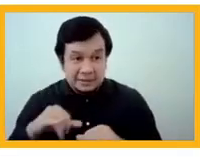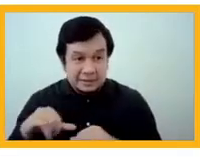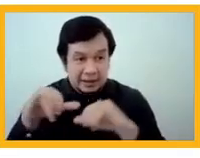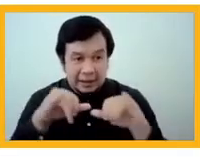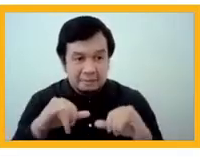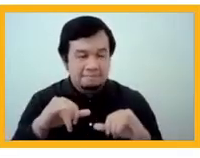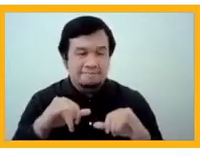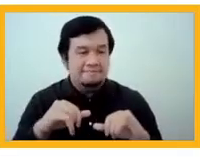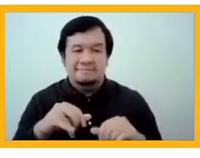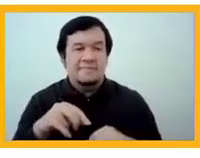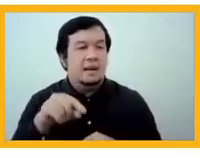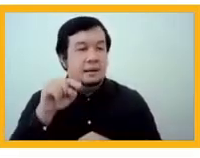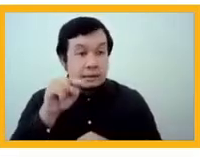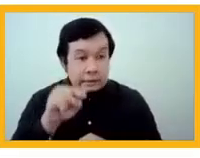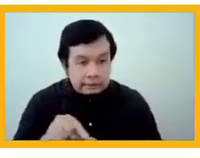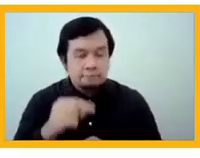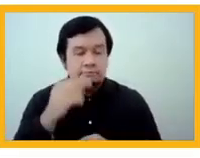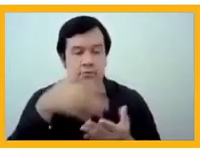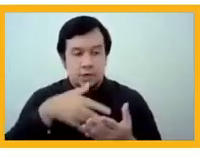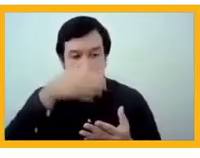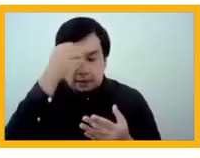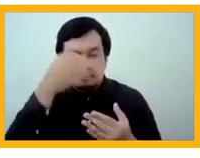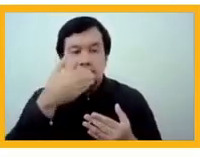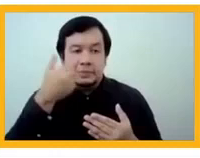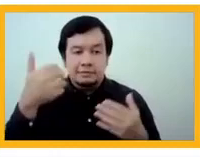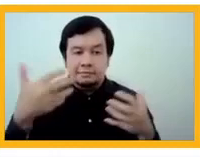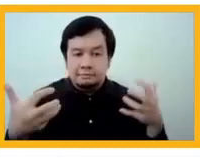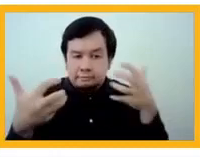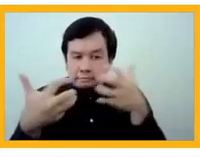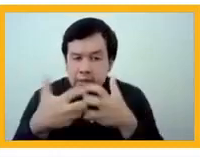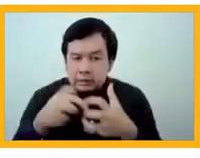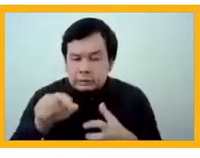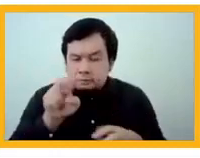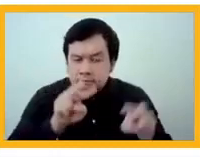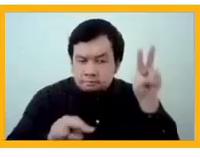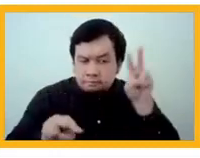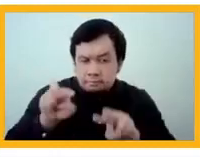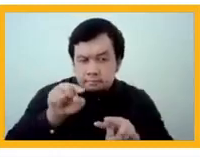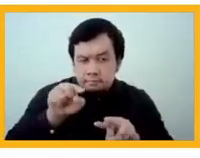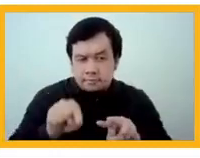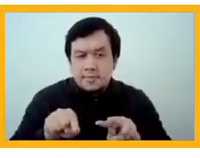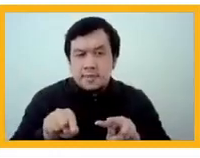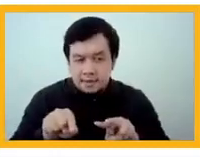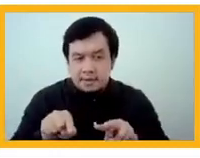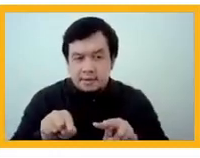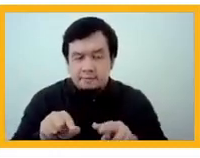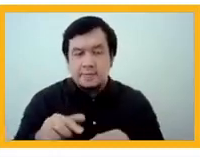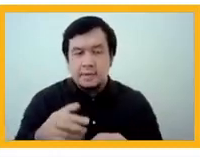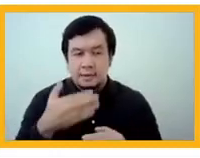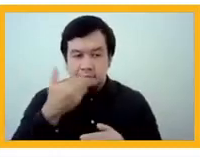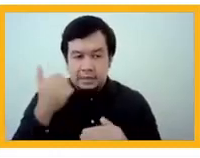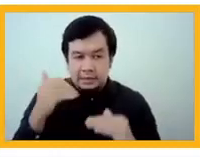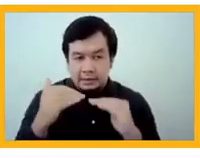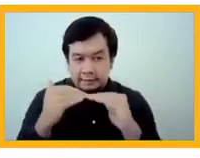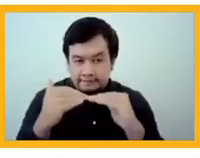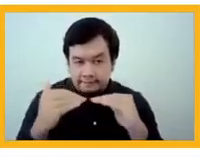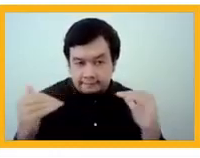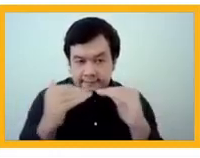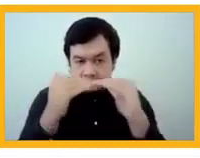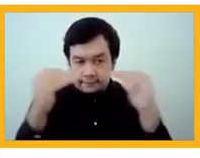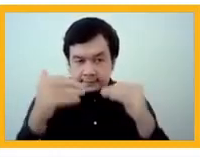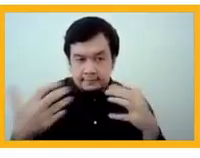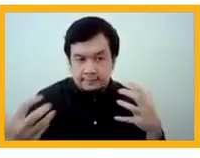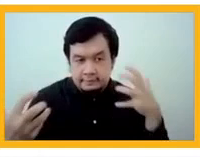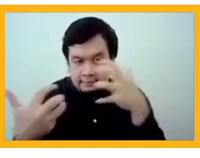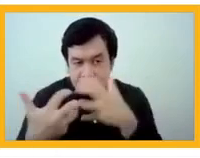are. And therefore, you see this gain in learning for all students. But the students who were high performing were still learning at least something